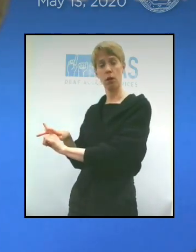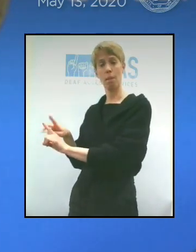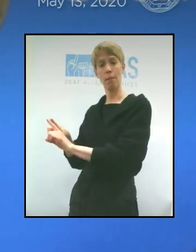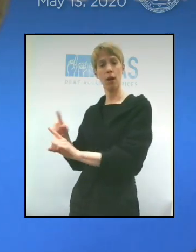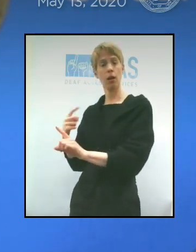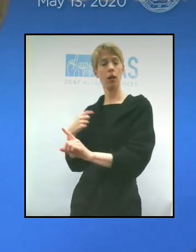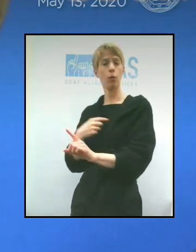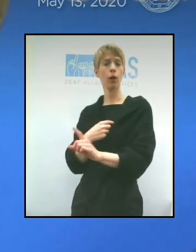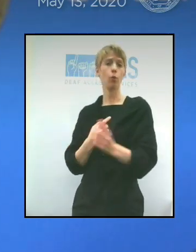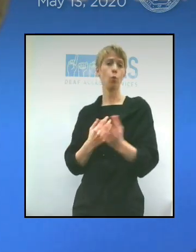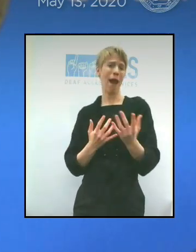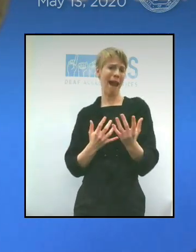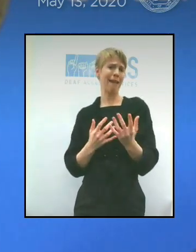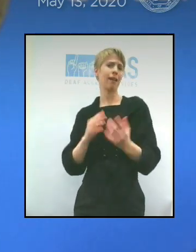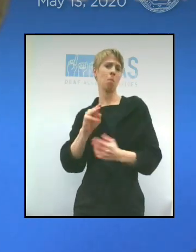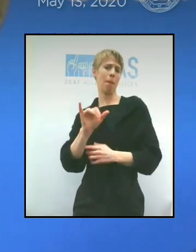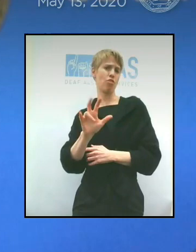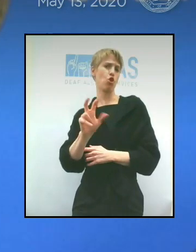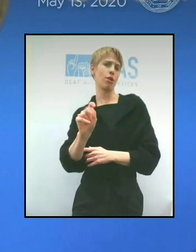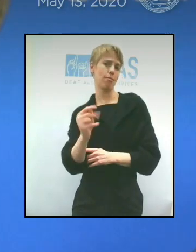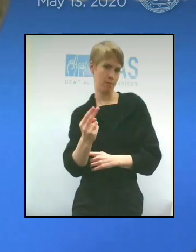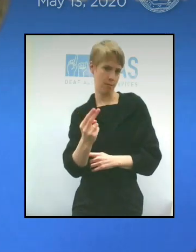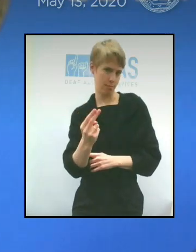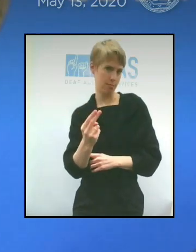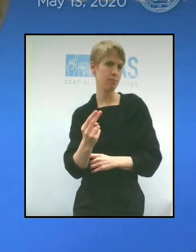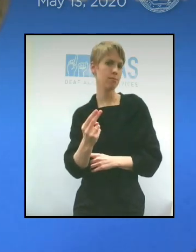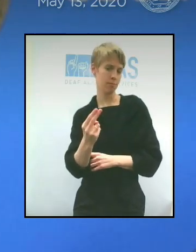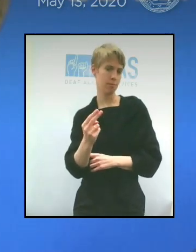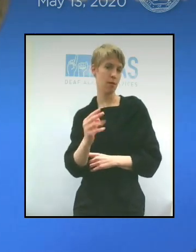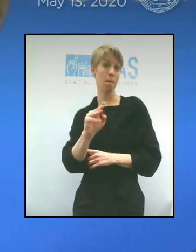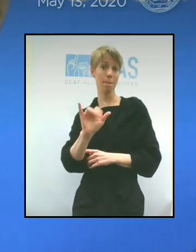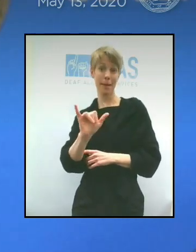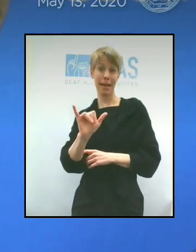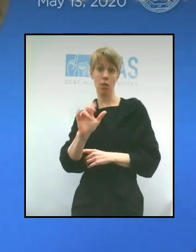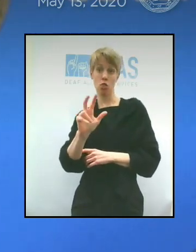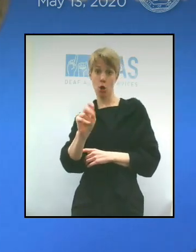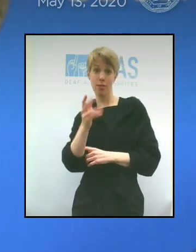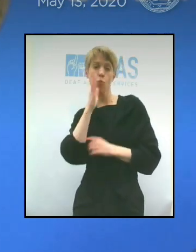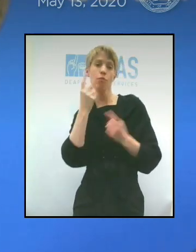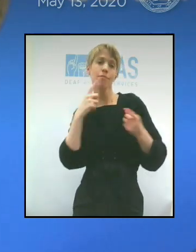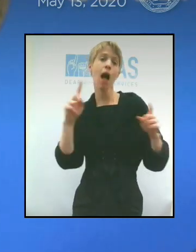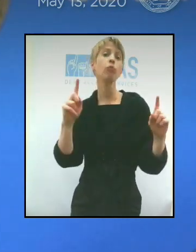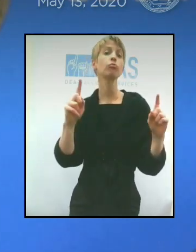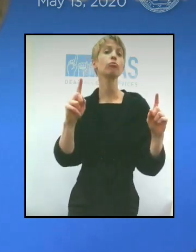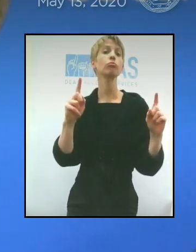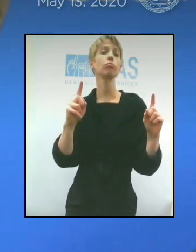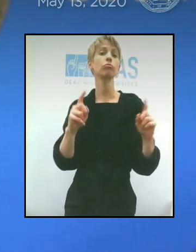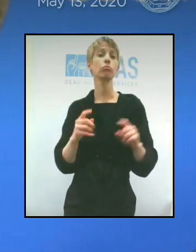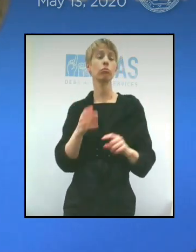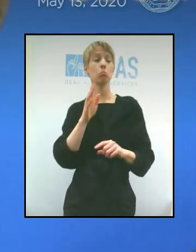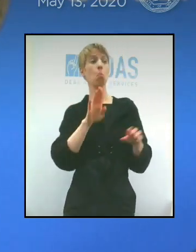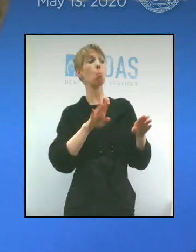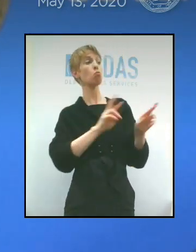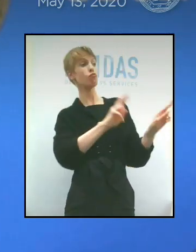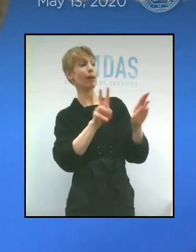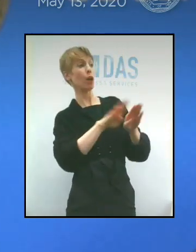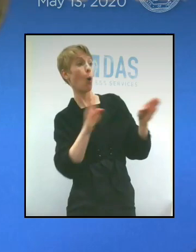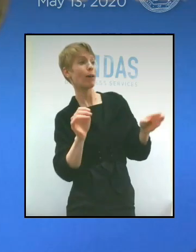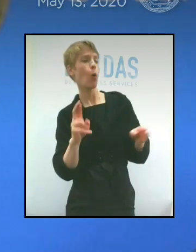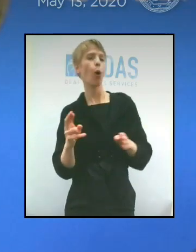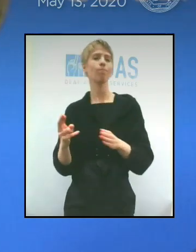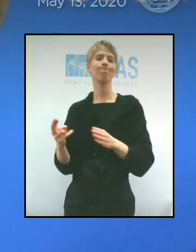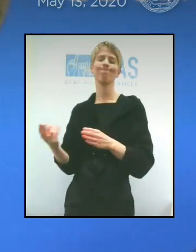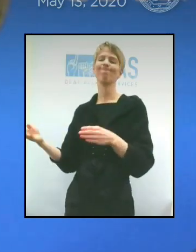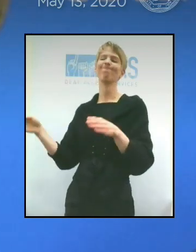until at least May 30th, and we'll announce at that point whether we're going to open the campgrounds at that point for at least RV